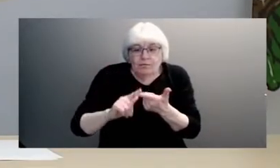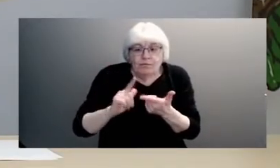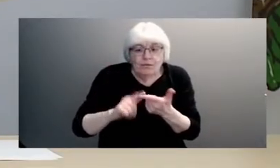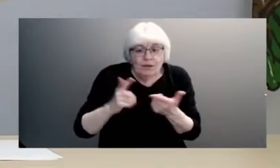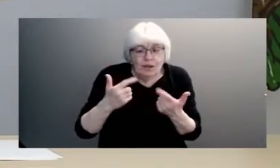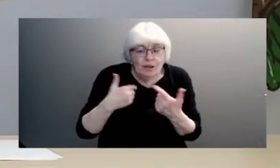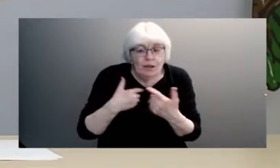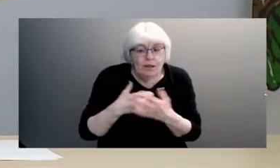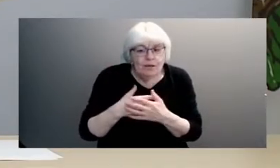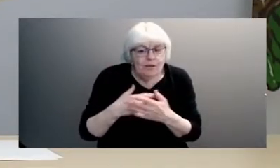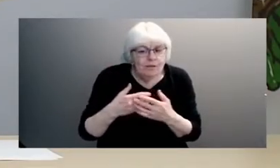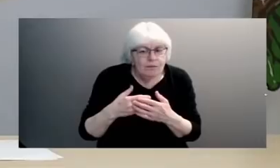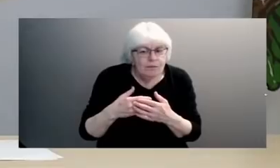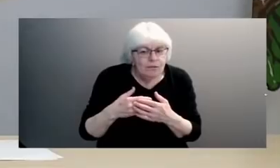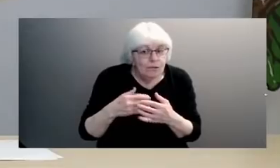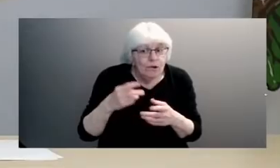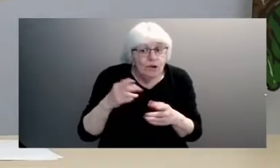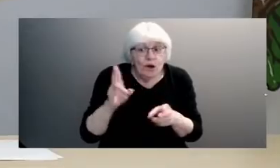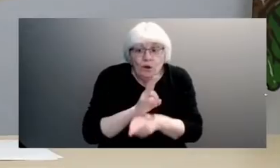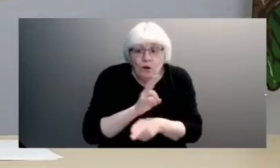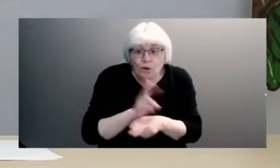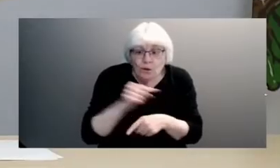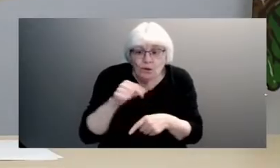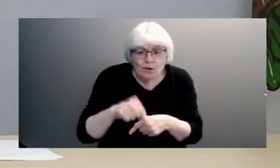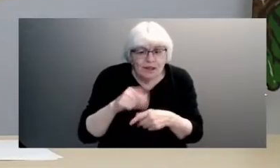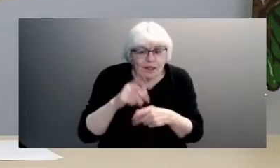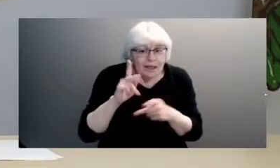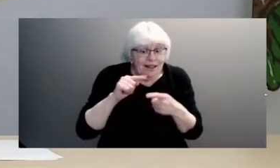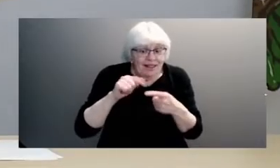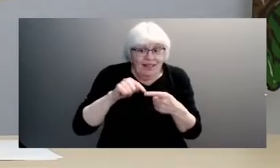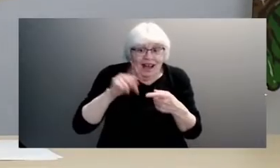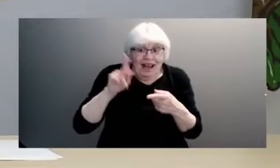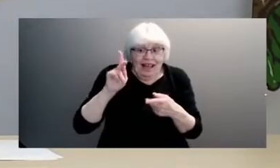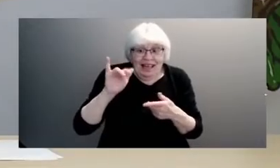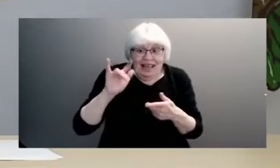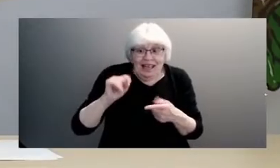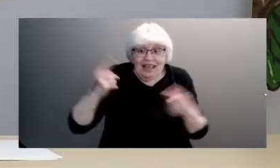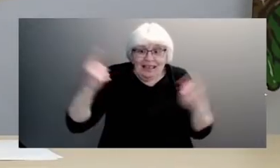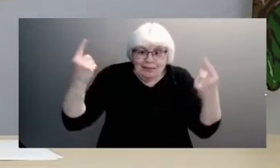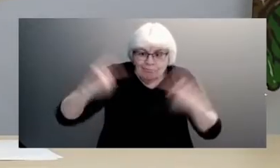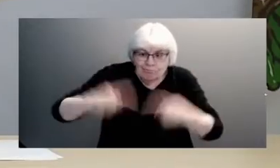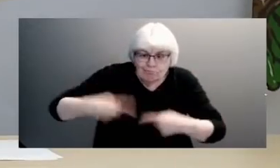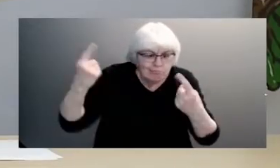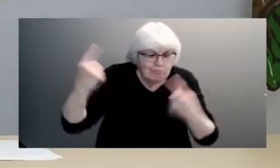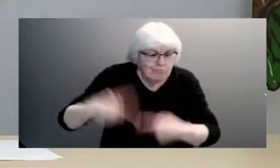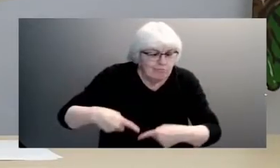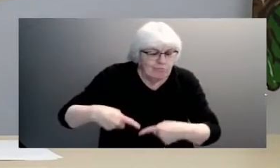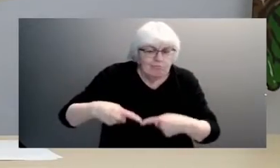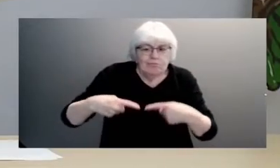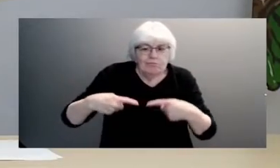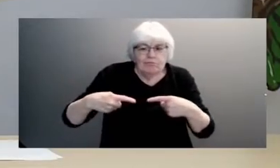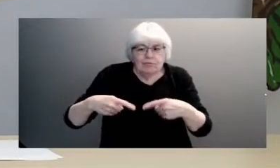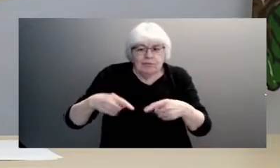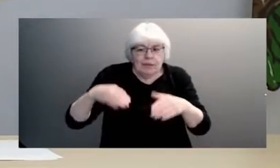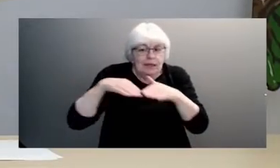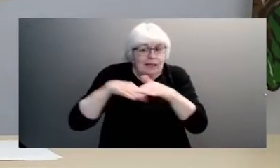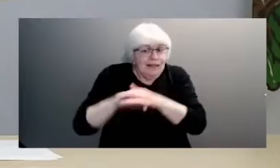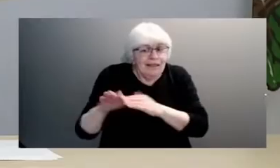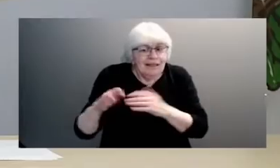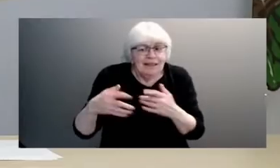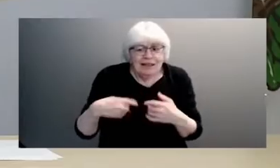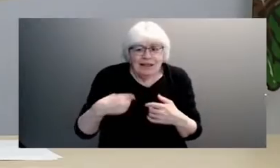them at our points of entry when we can't test everyone. So I think we really are using them in various ways, and that will just